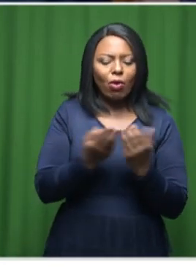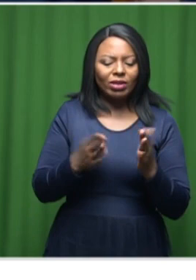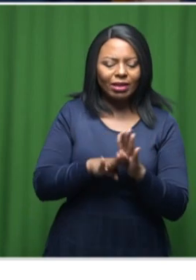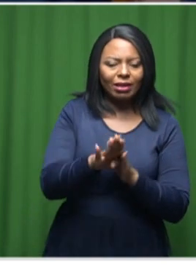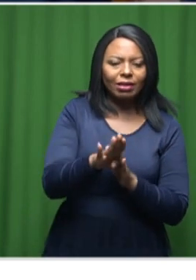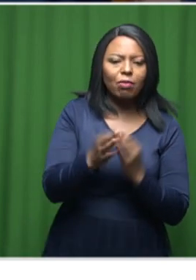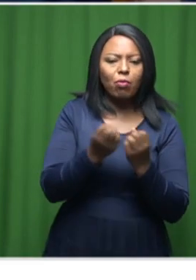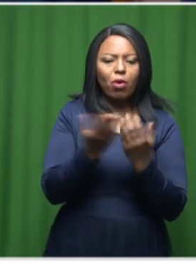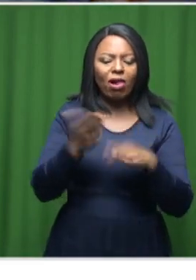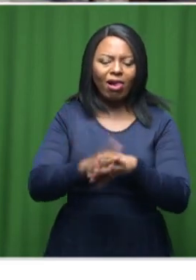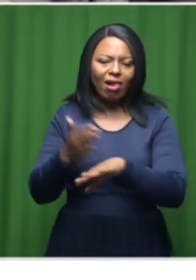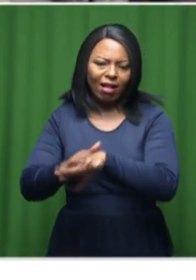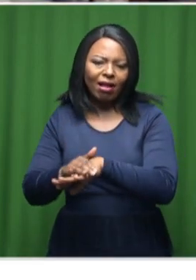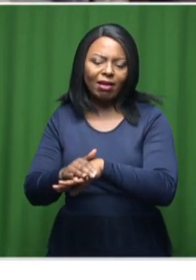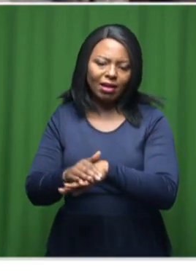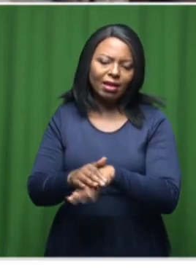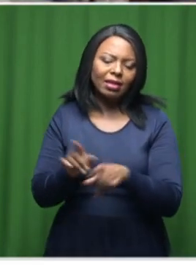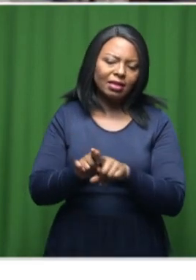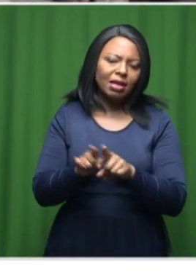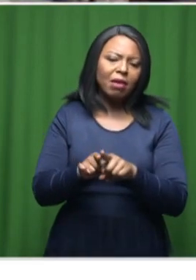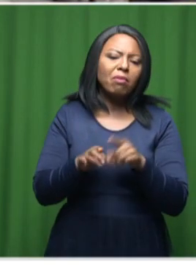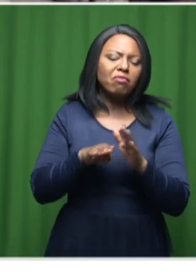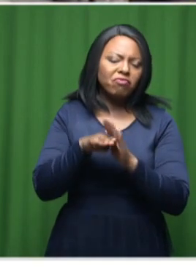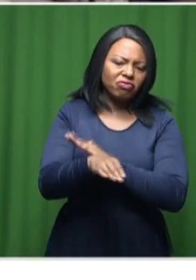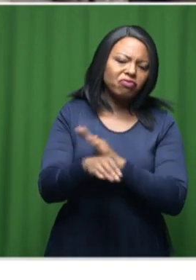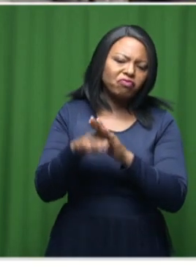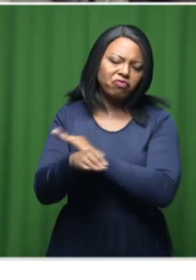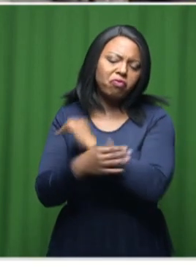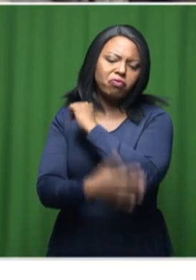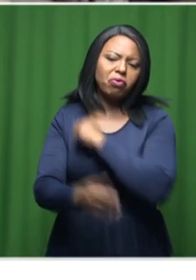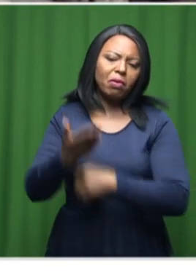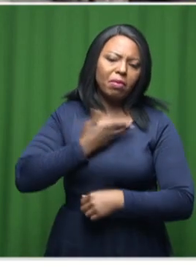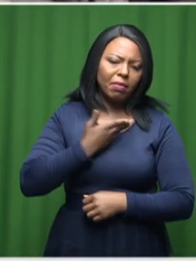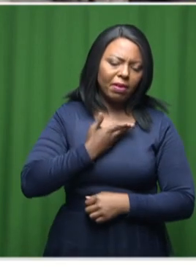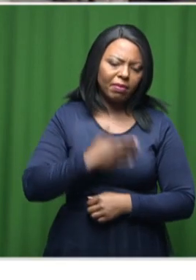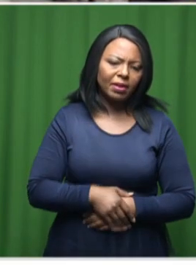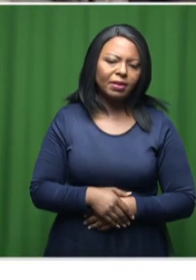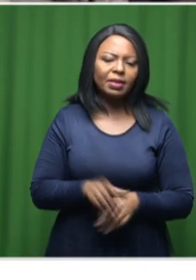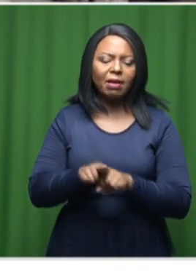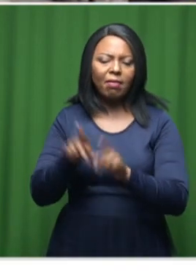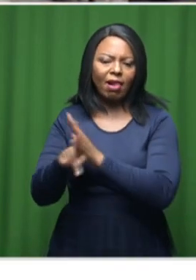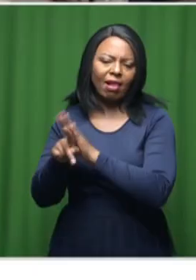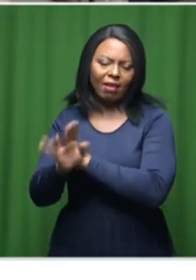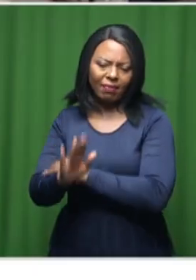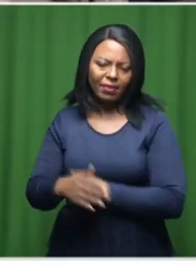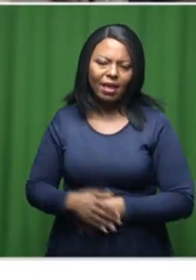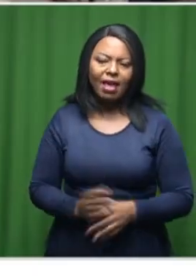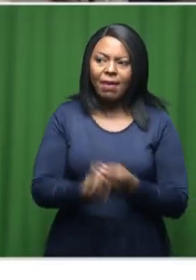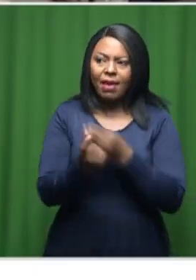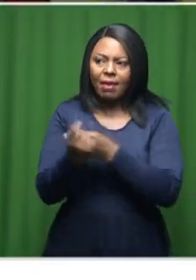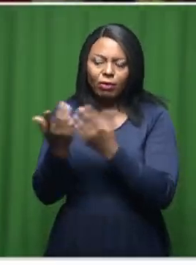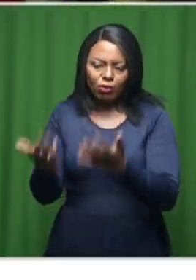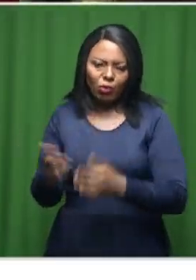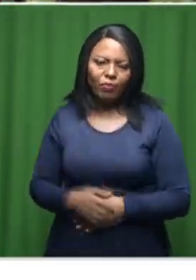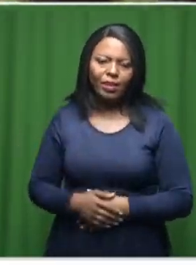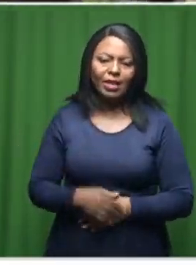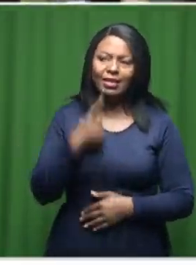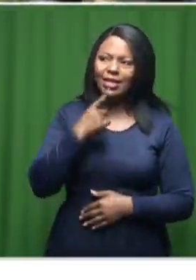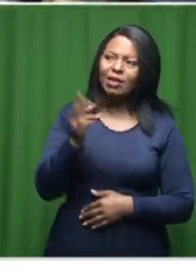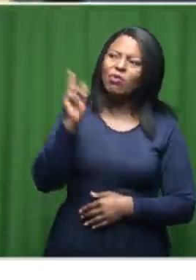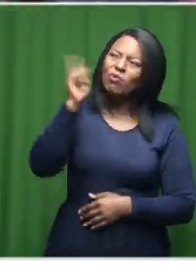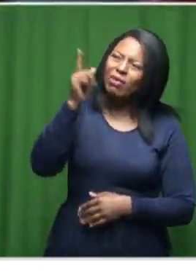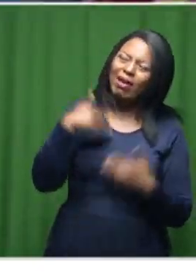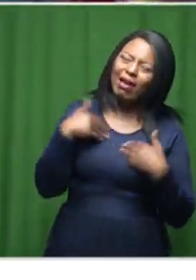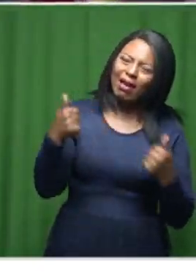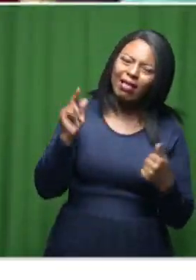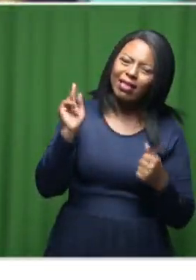of mortality and morbidity. She warns that colonialism and racism has shaped the norms of what is considered healthy, leading